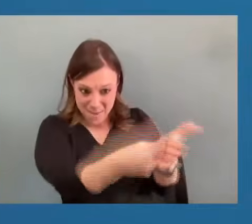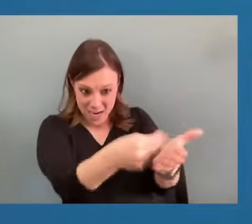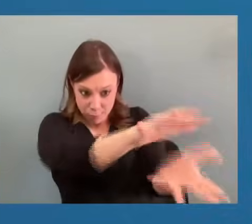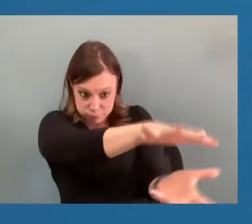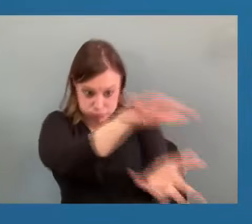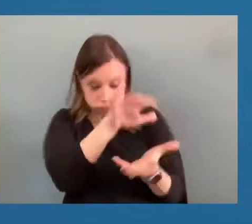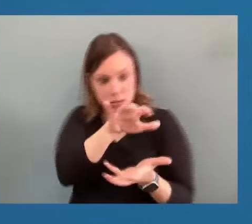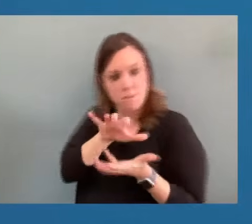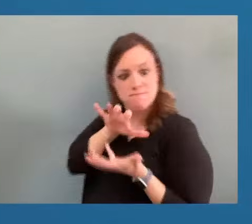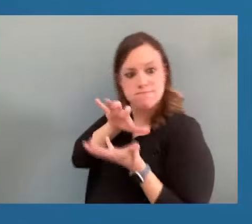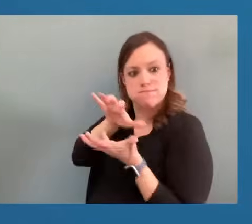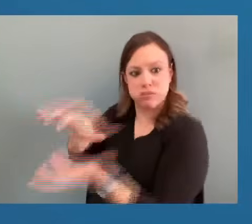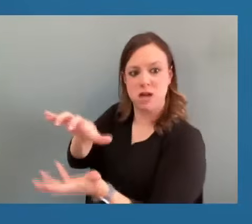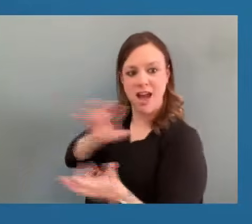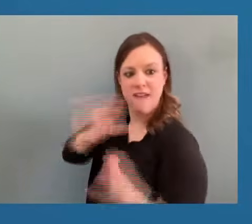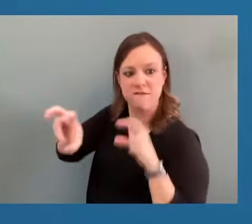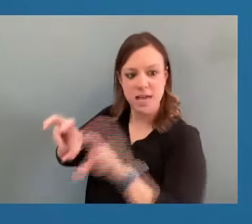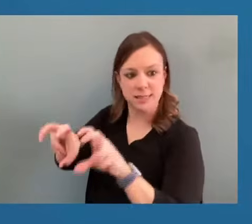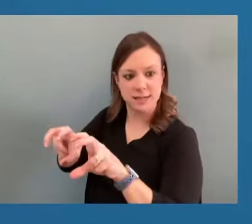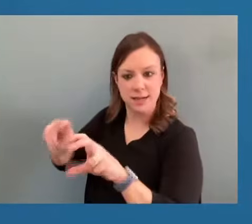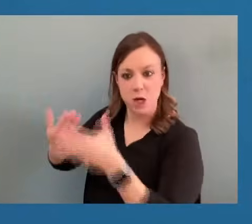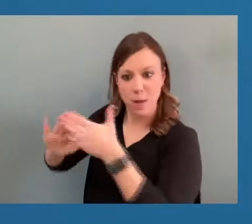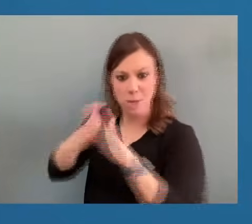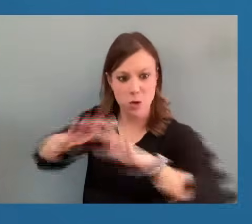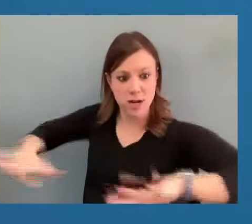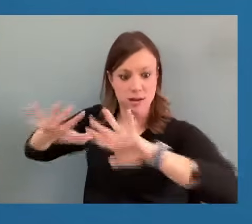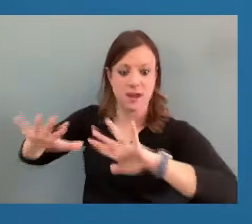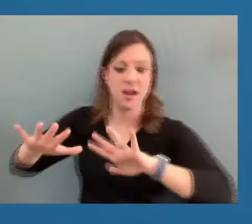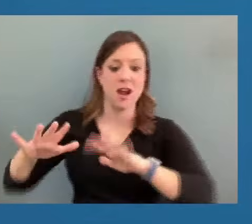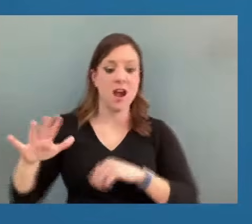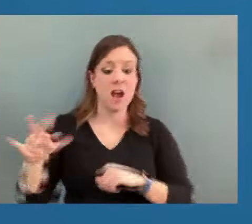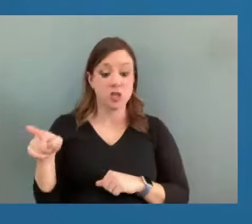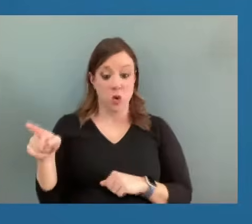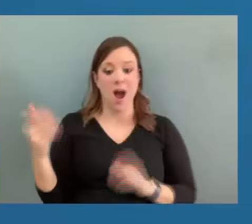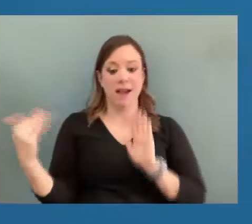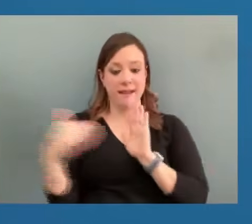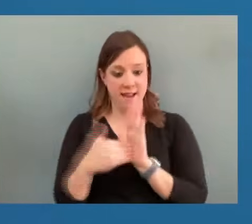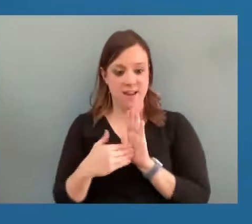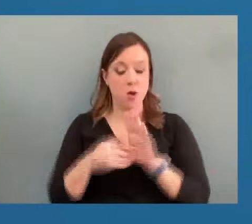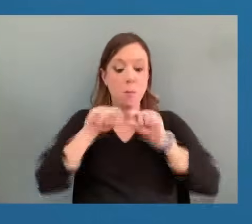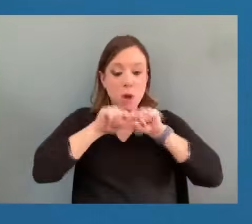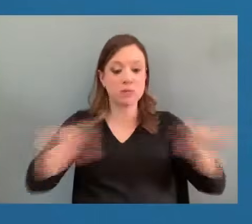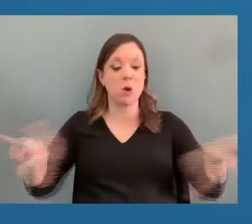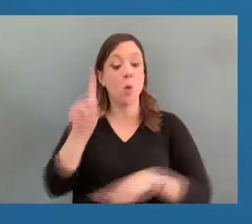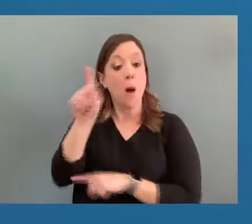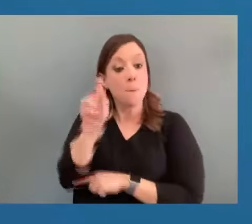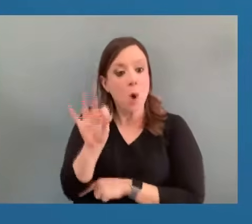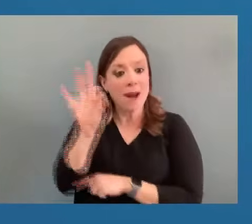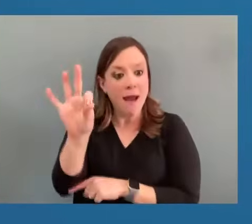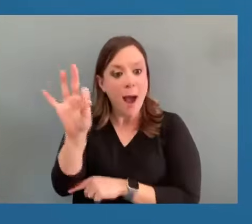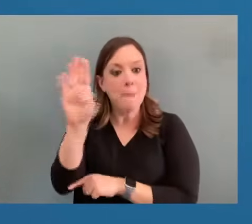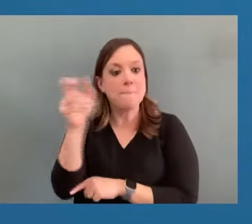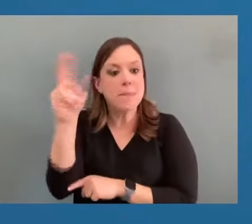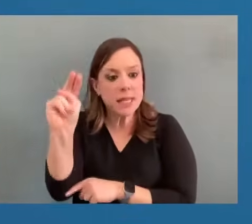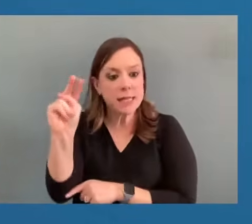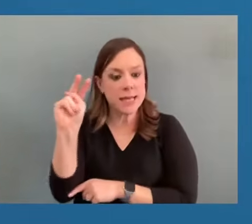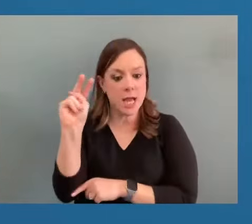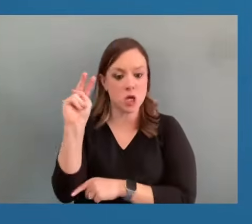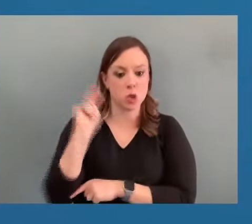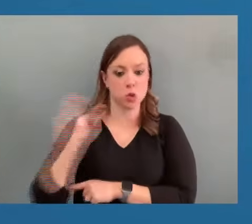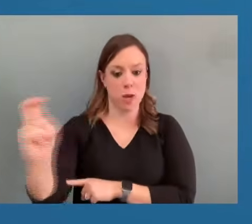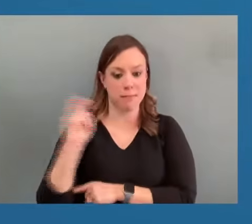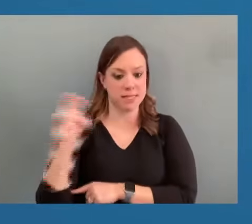press release about it. 1.9 billion trips across the system, record on-time performance, subway, Long Island Railroad, Metro